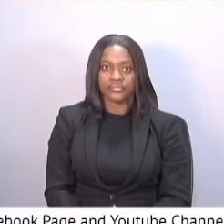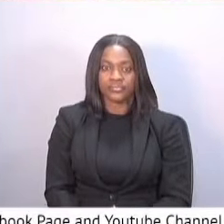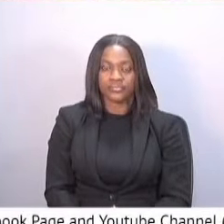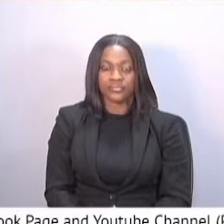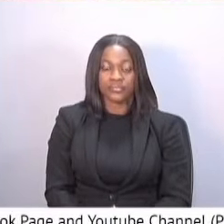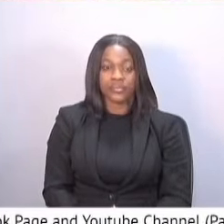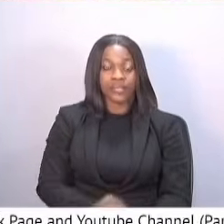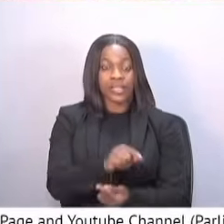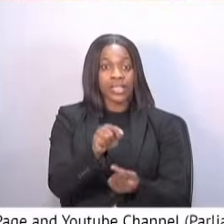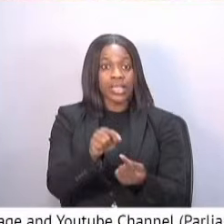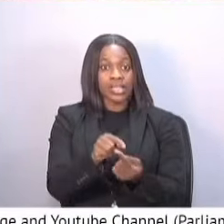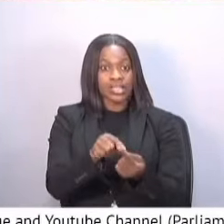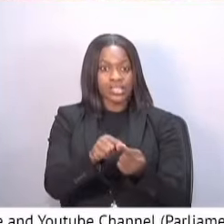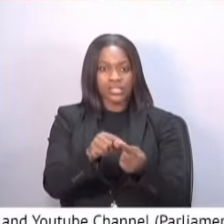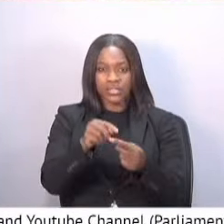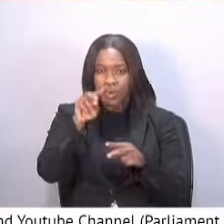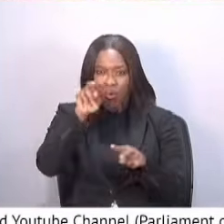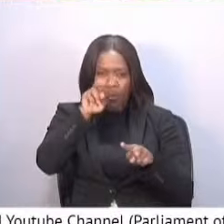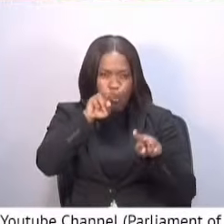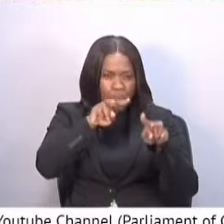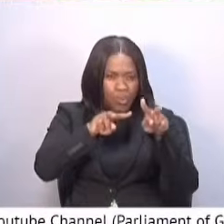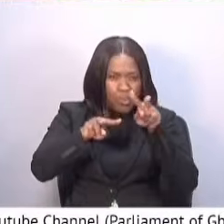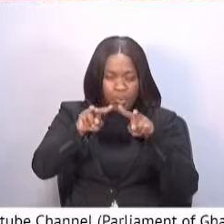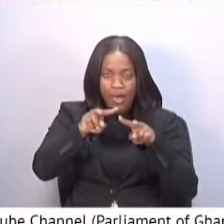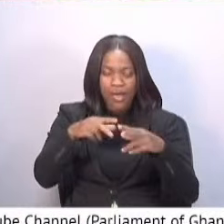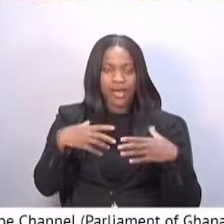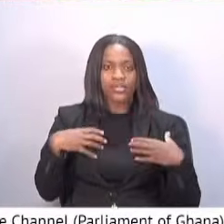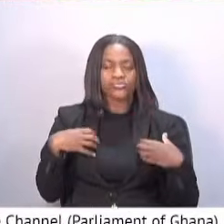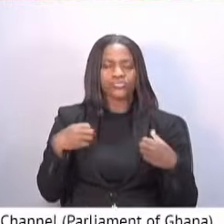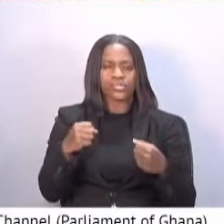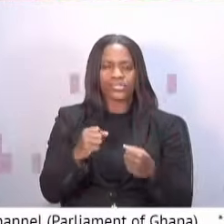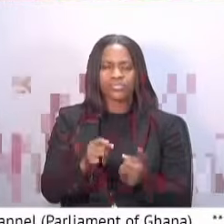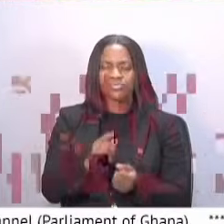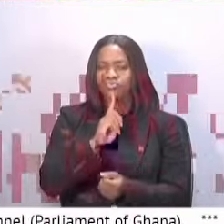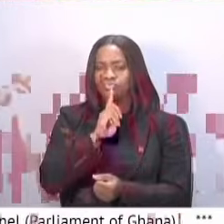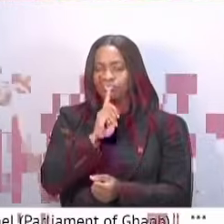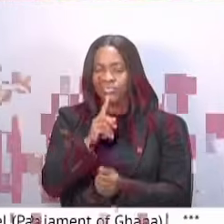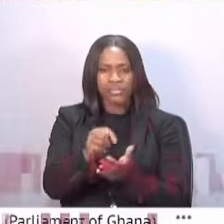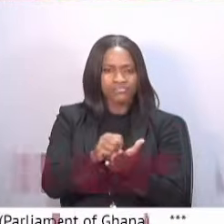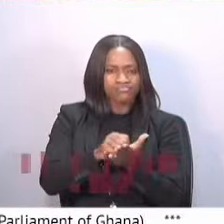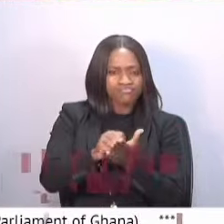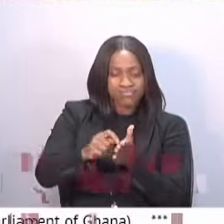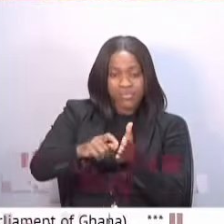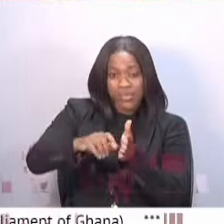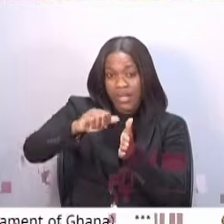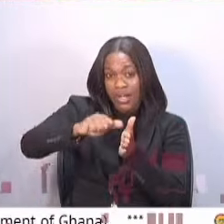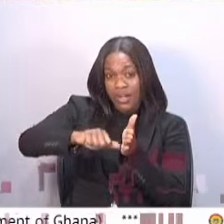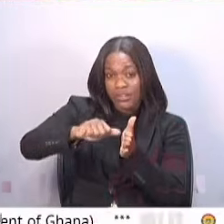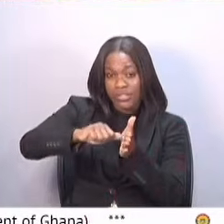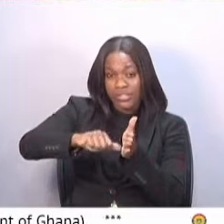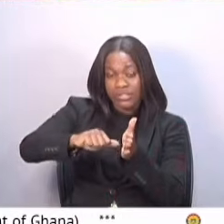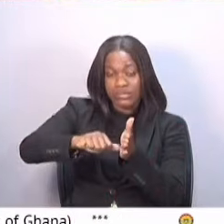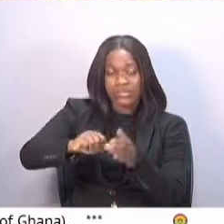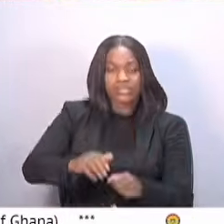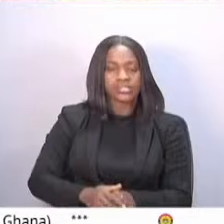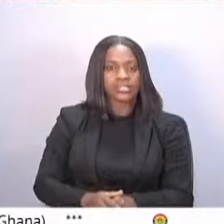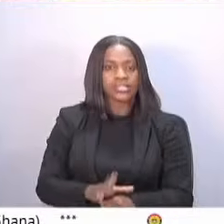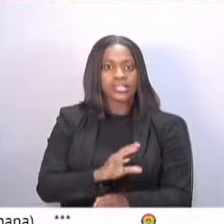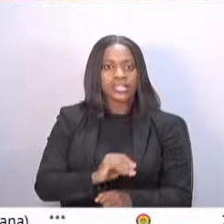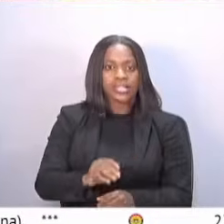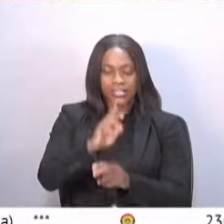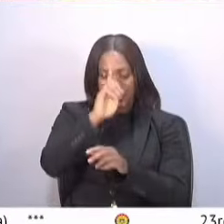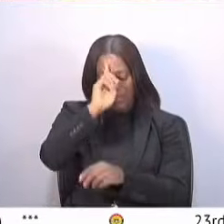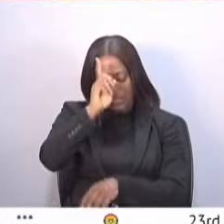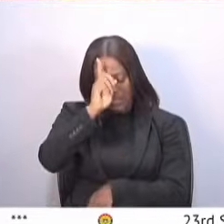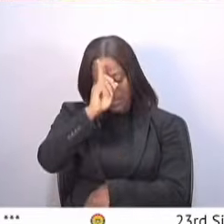This performance oversight strengthens credibility, accountability, and